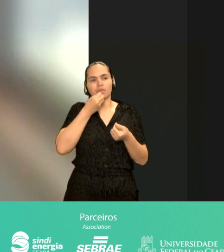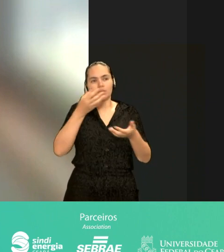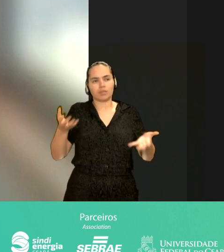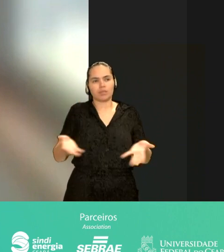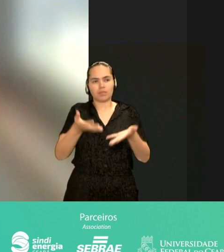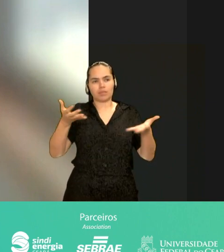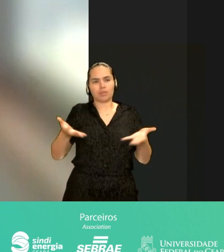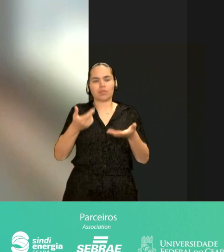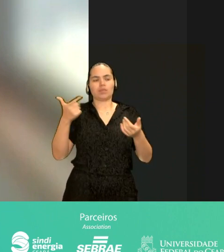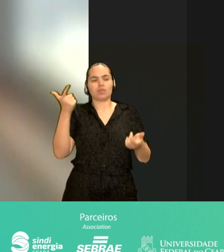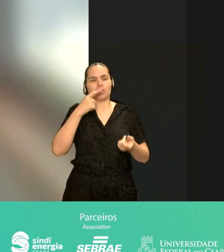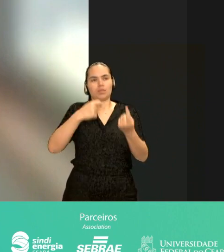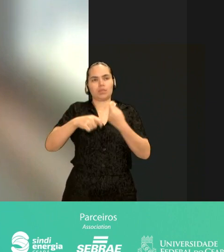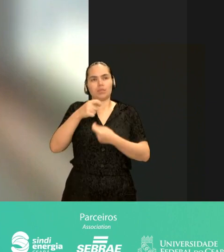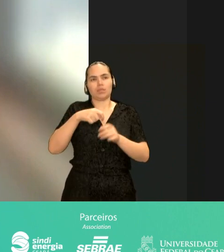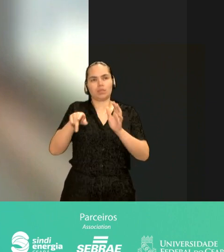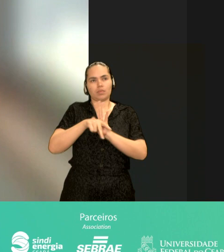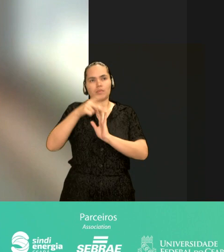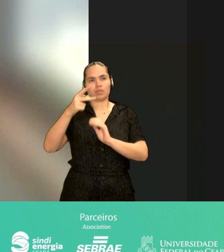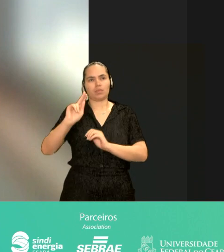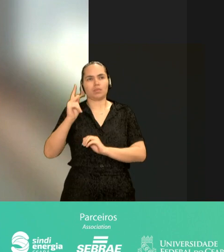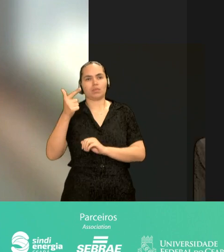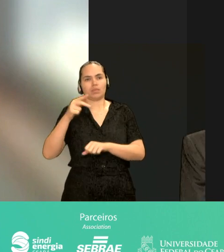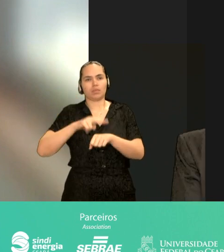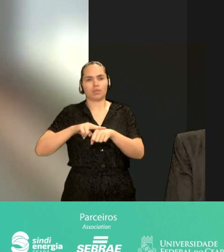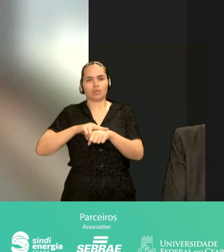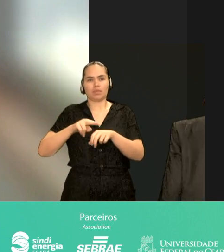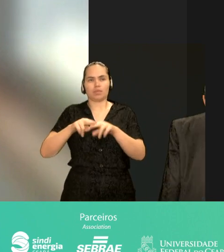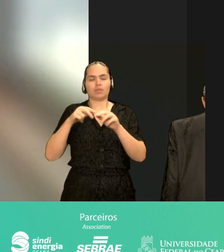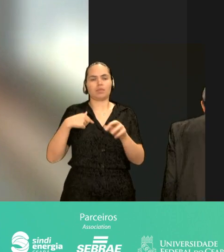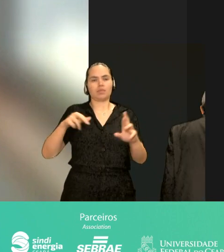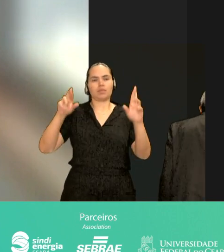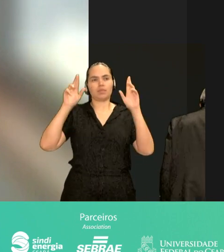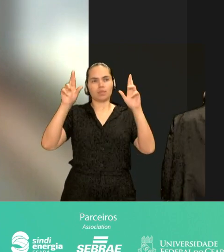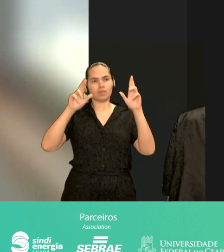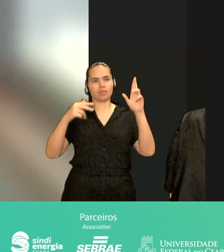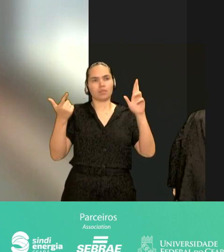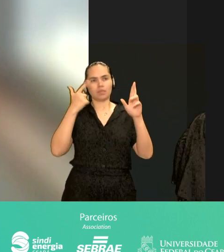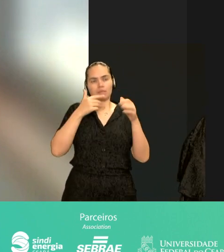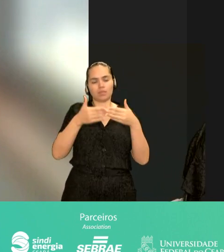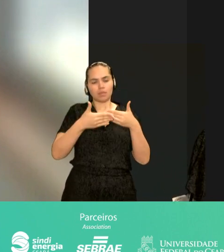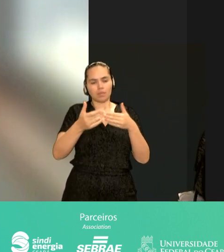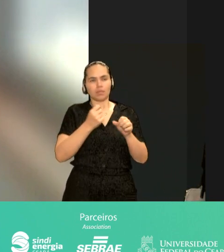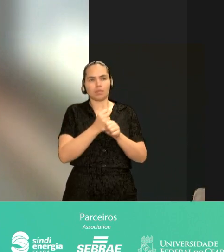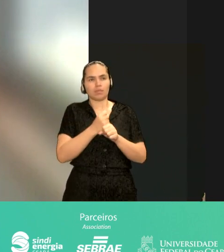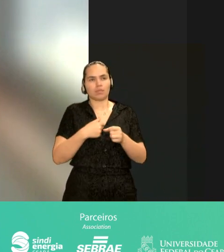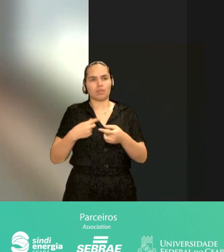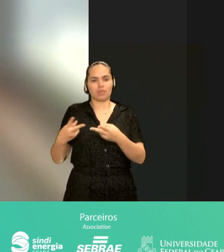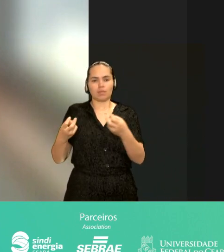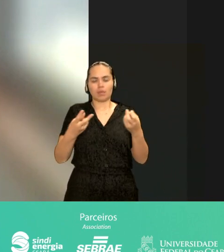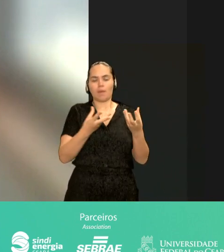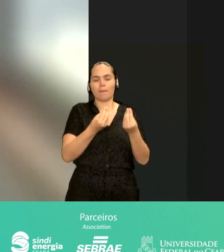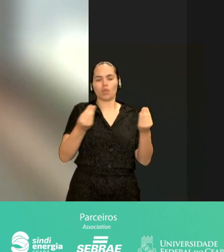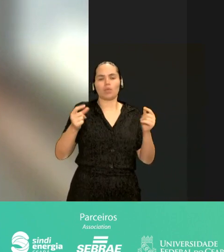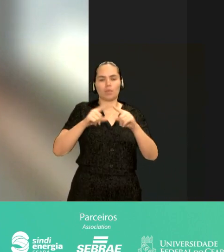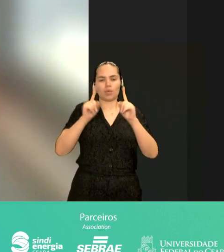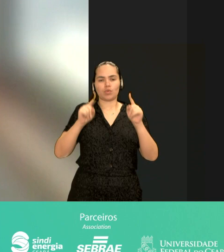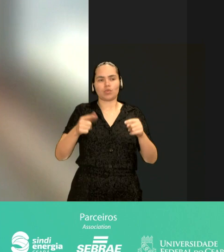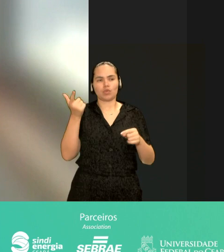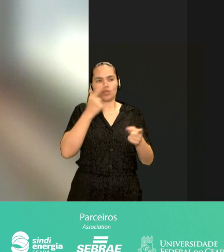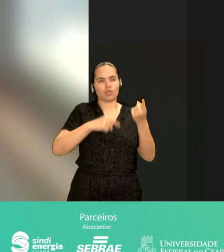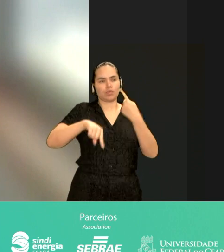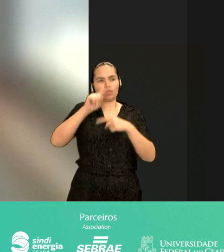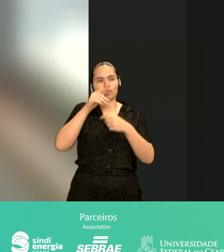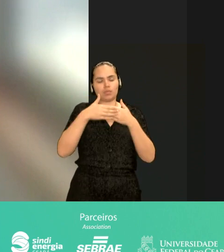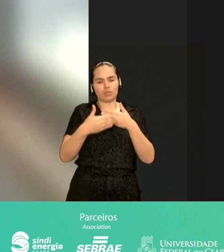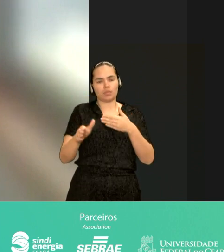impulsionar, né, And we a hope that economia in do some hidrogênio verde years aqui no Brasil we have e a lots gente of espera, projects, dentro de alguns anos, being ver muitos developed, projetos saindo do leaving papel aí no